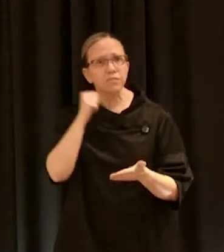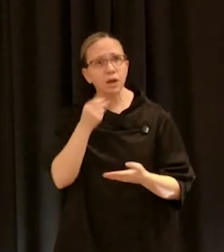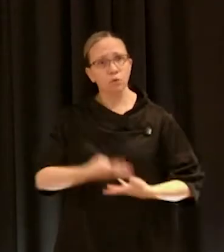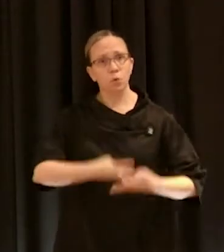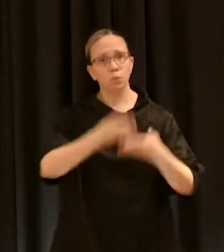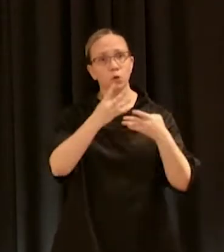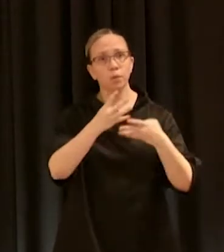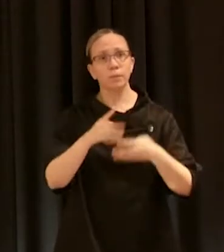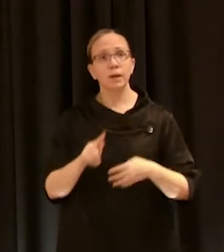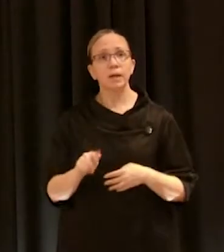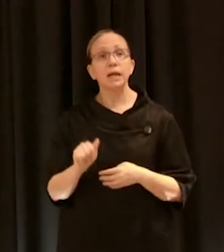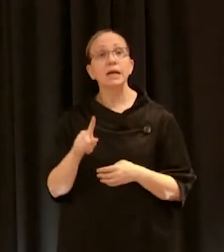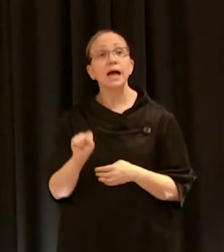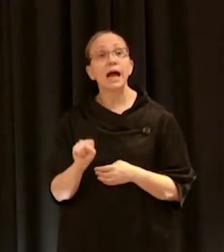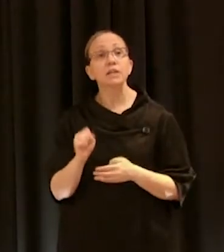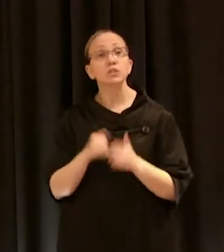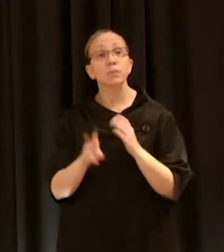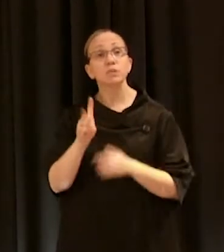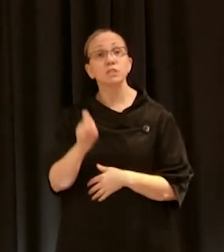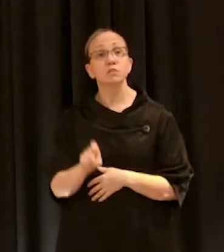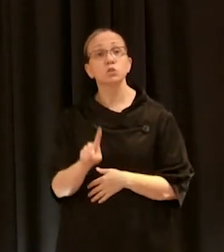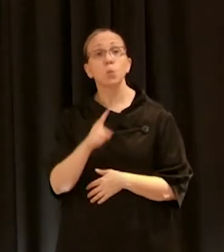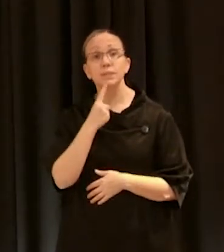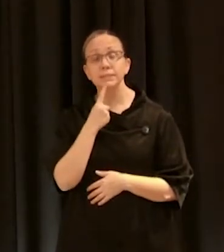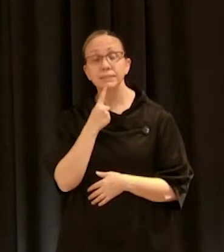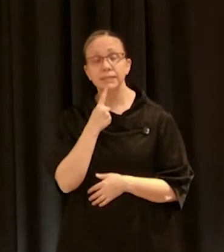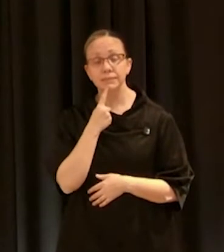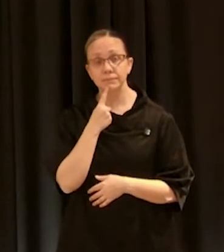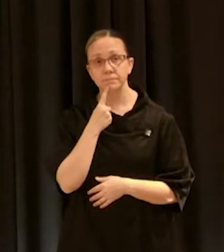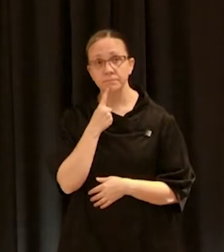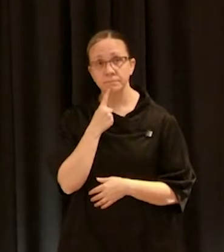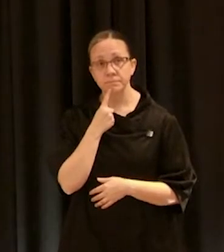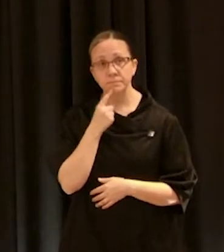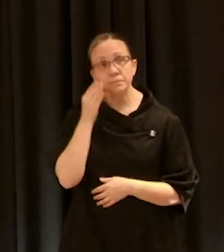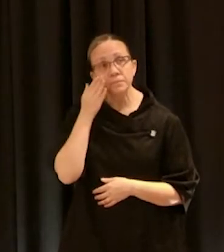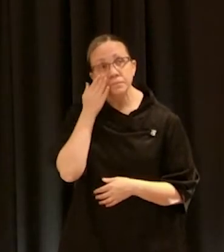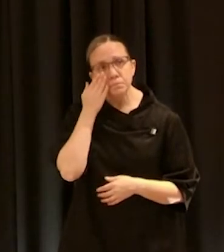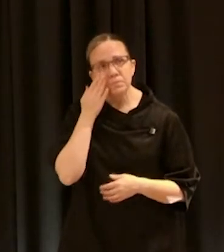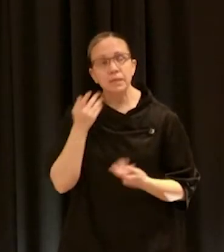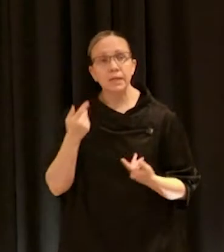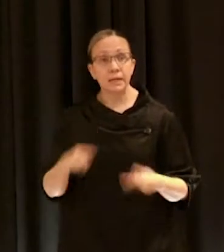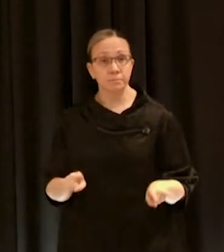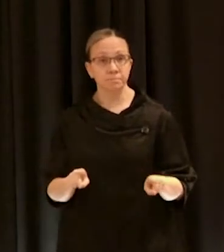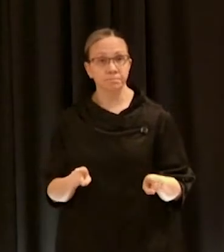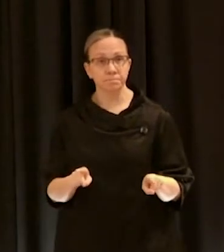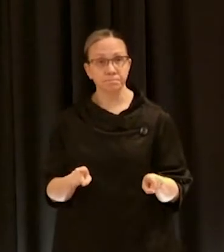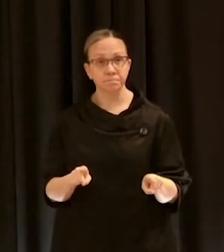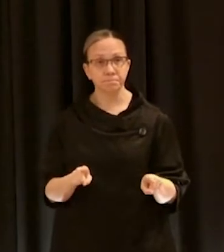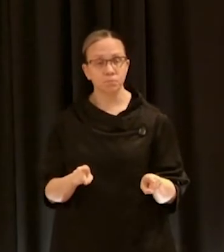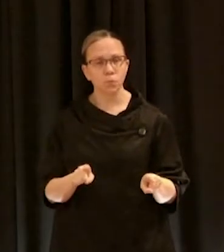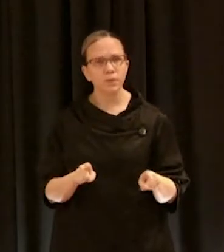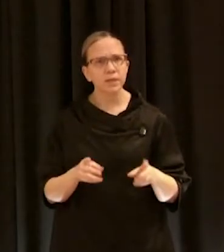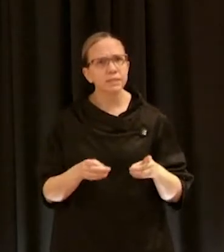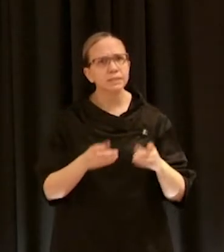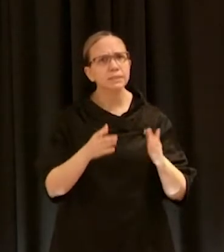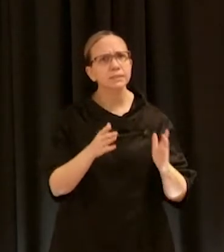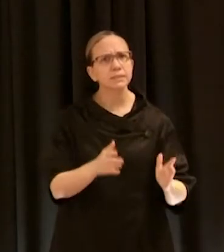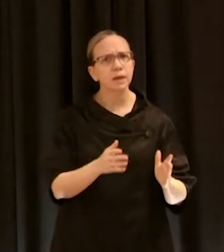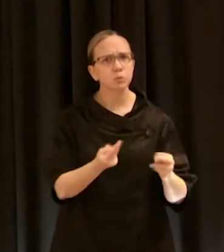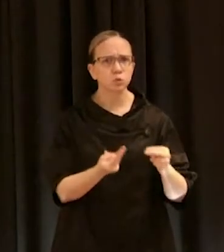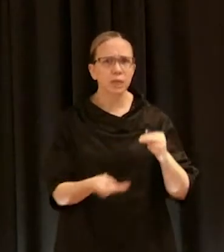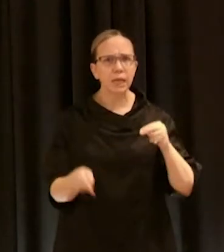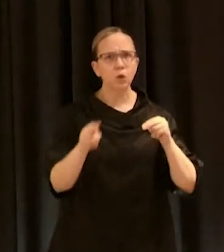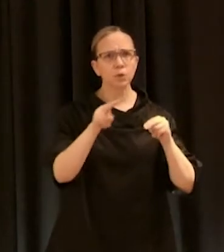Acts chapter number 6, verse number 1 says, Acts chapter 6, verse 1 says, in those days, when the number of the disciples